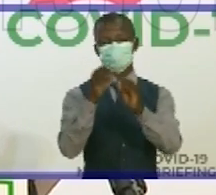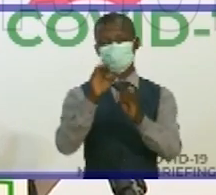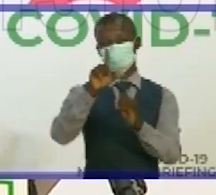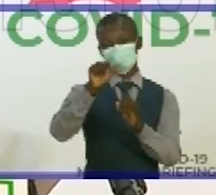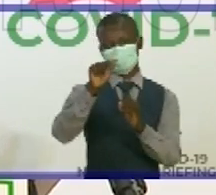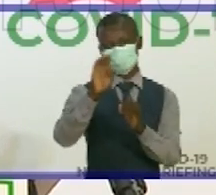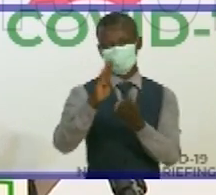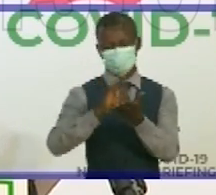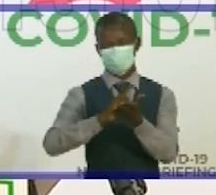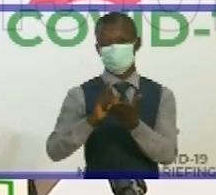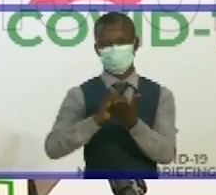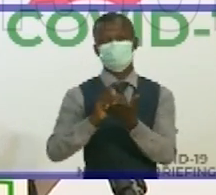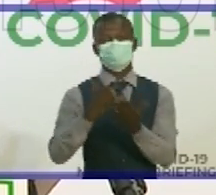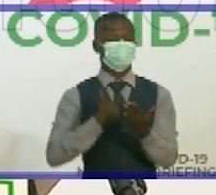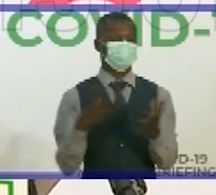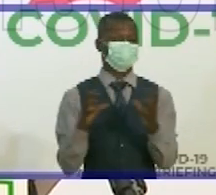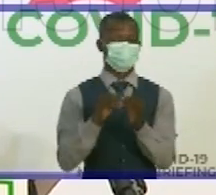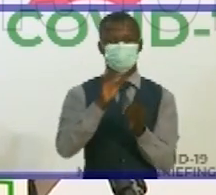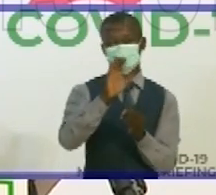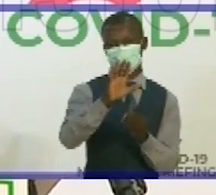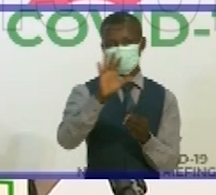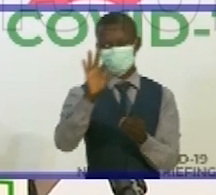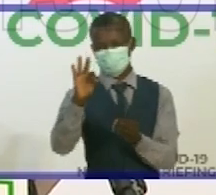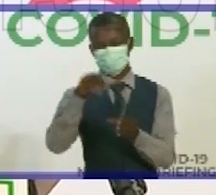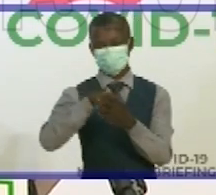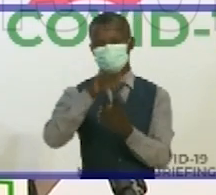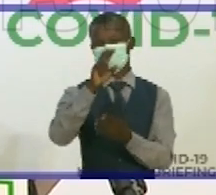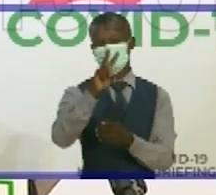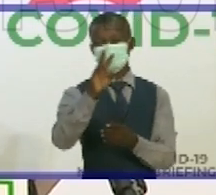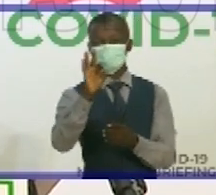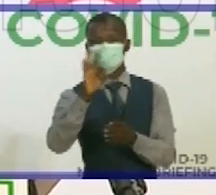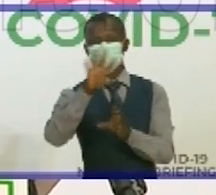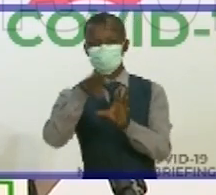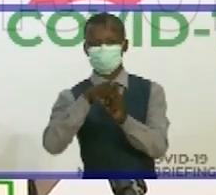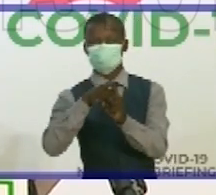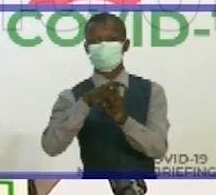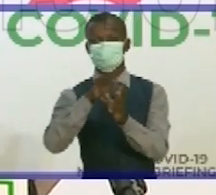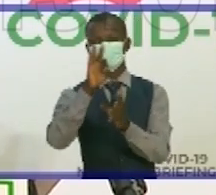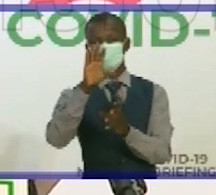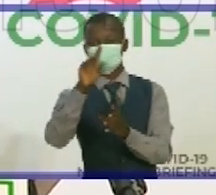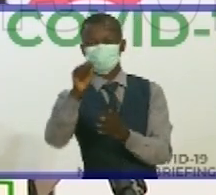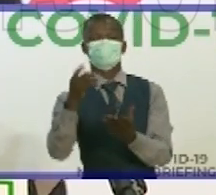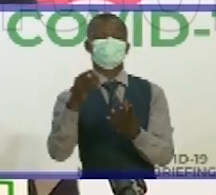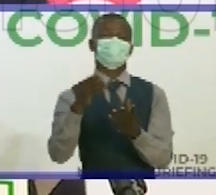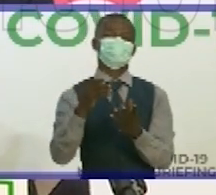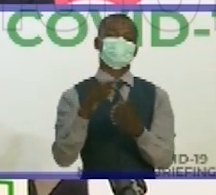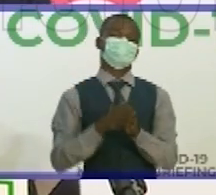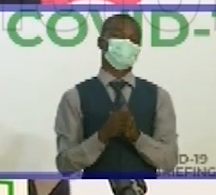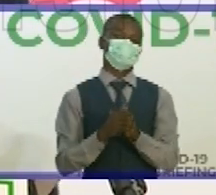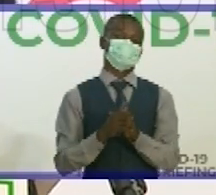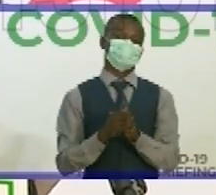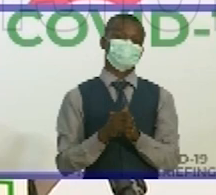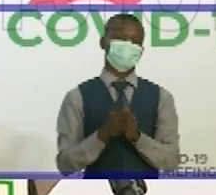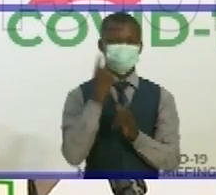have 59 labs activated in 29 states and the FCT across the country. So a lot